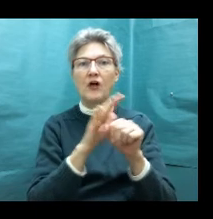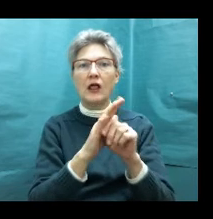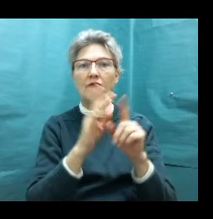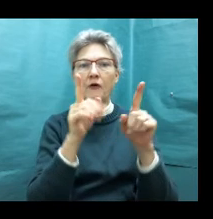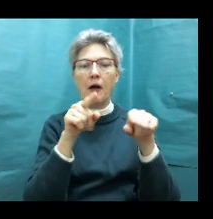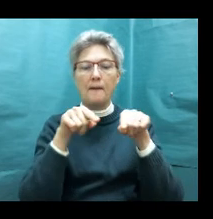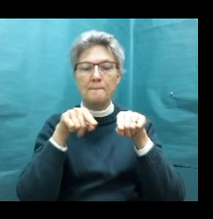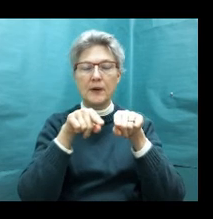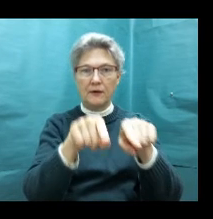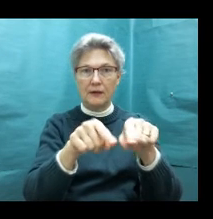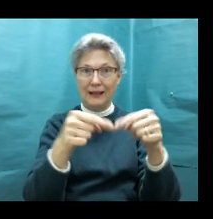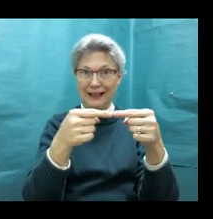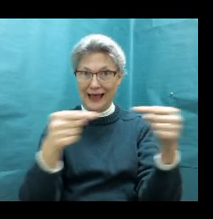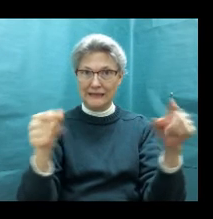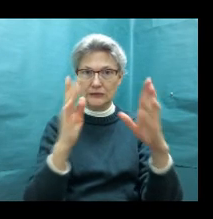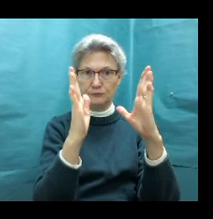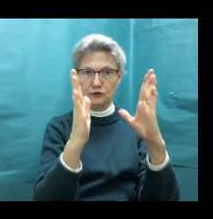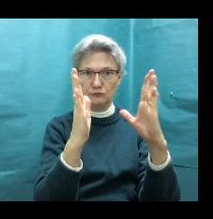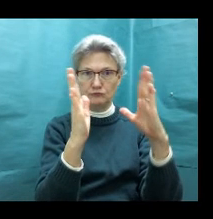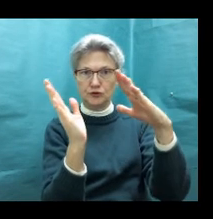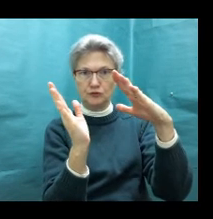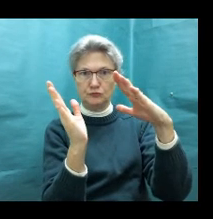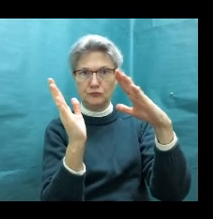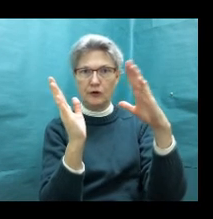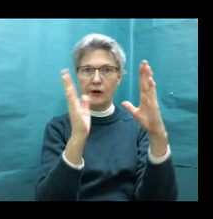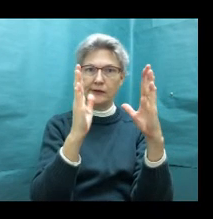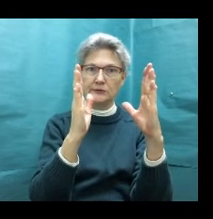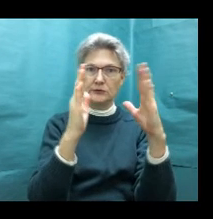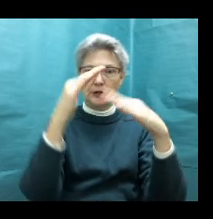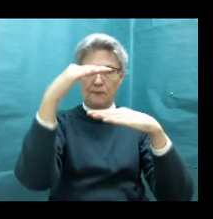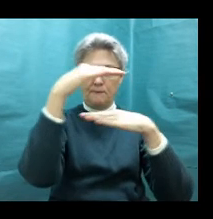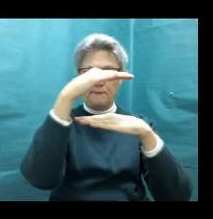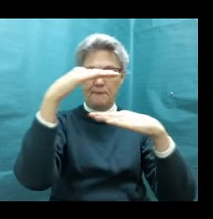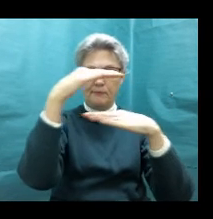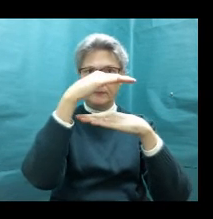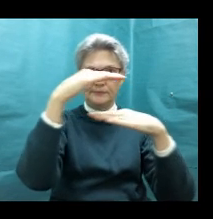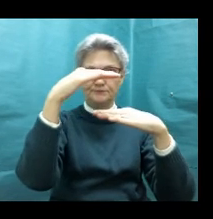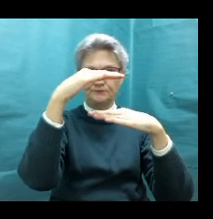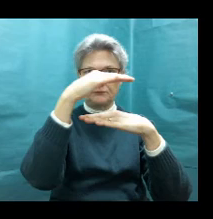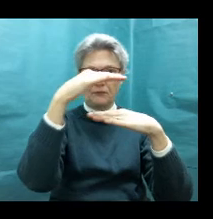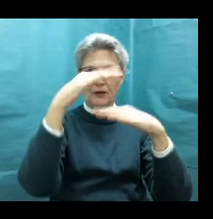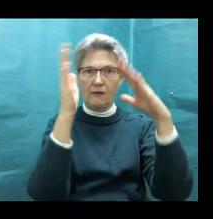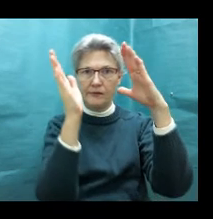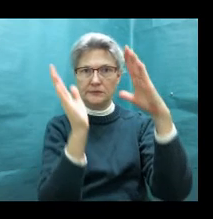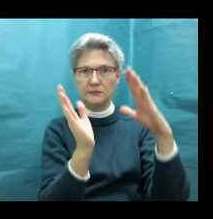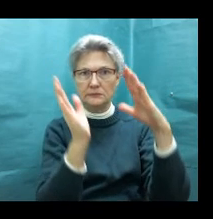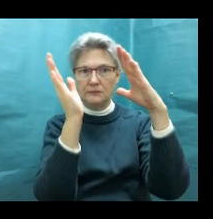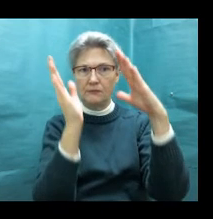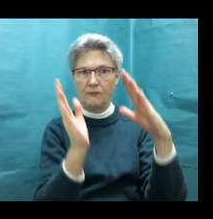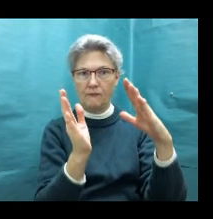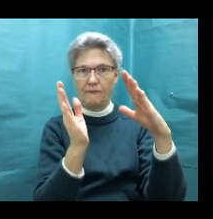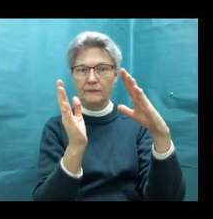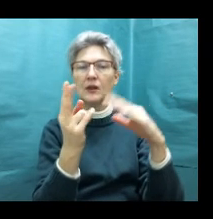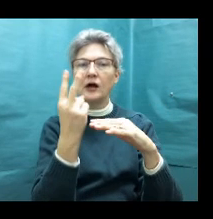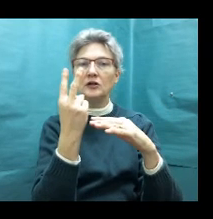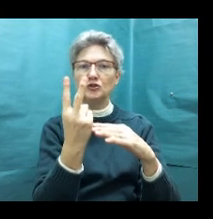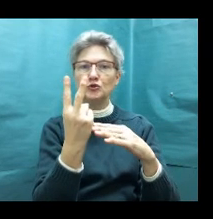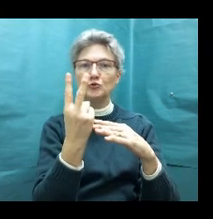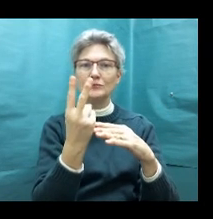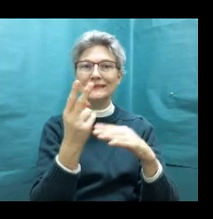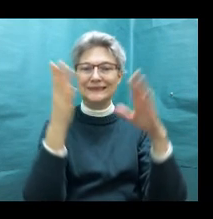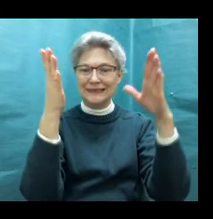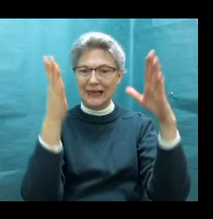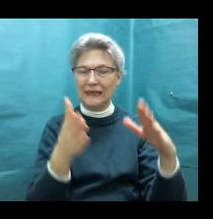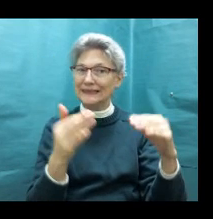parallel lines, right? There's 2 pairs of parallel sides and 2 pairs of sides of equal